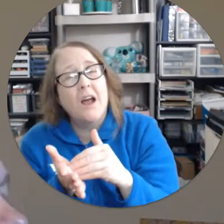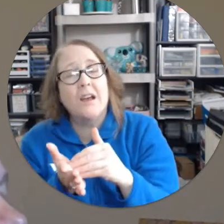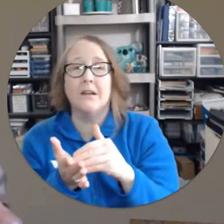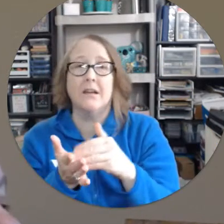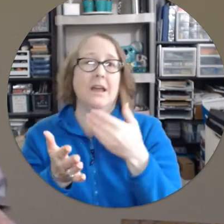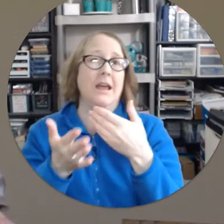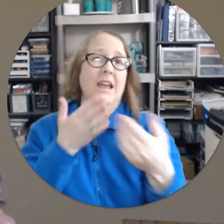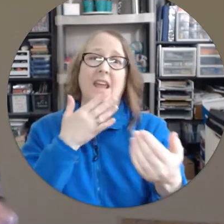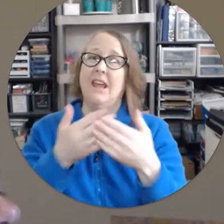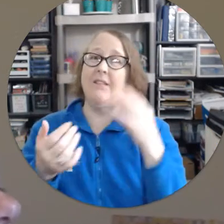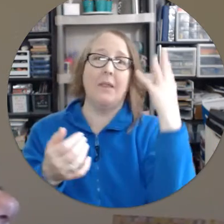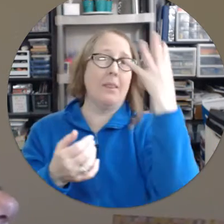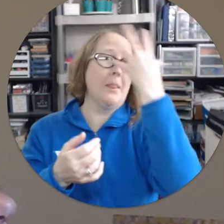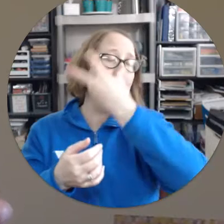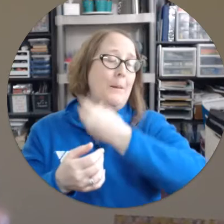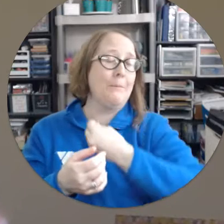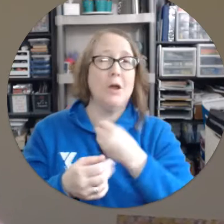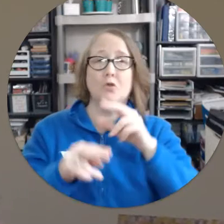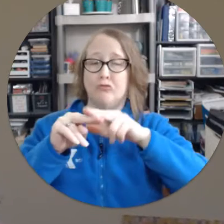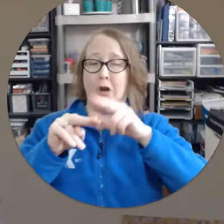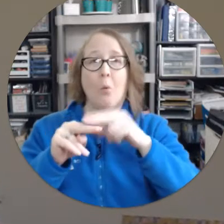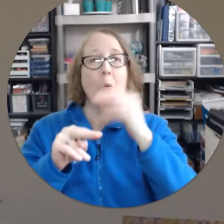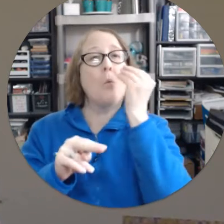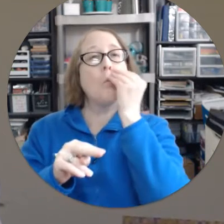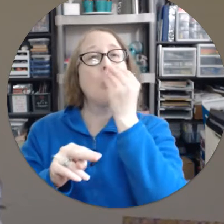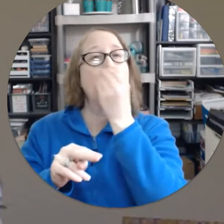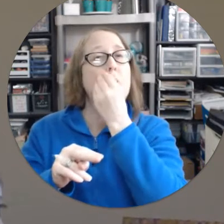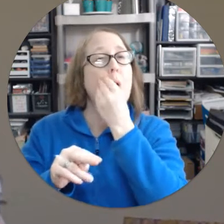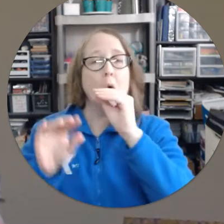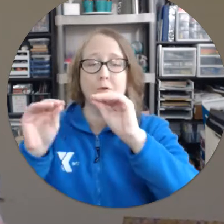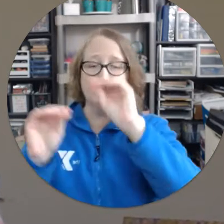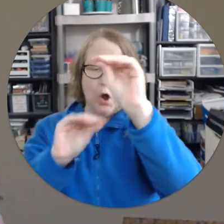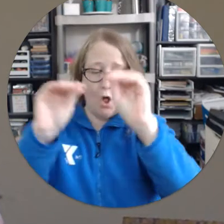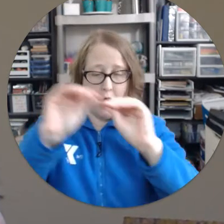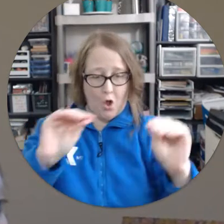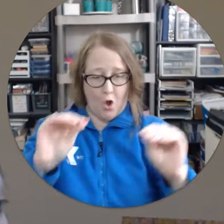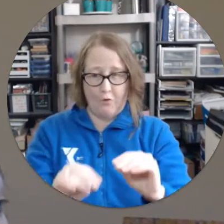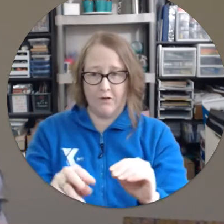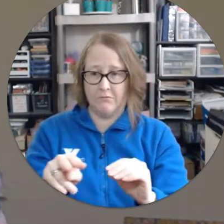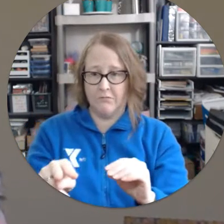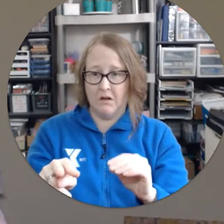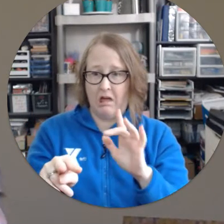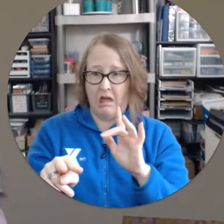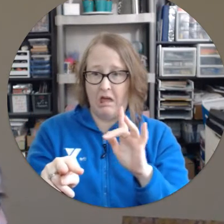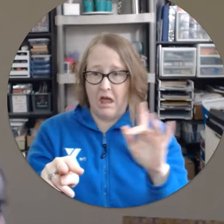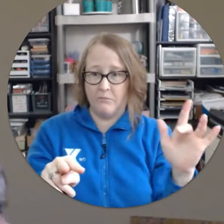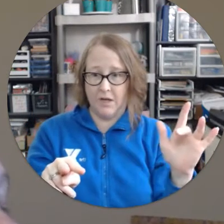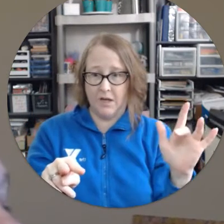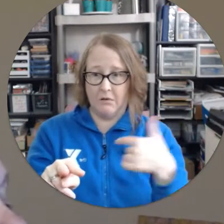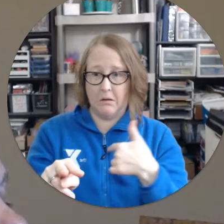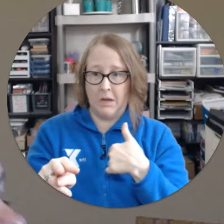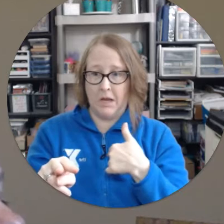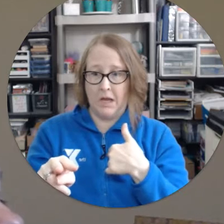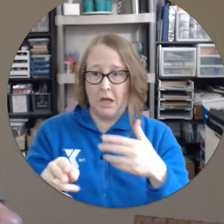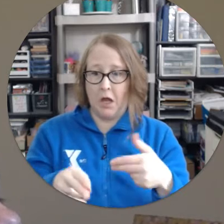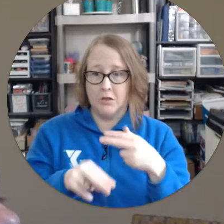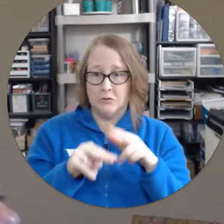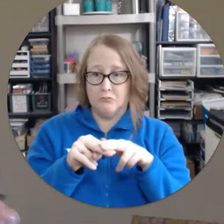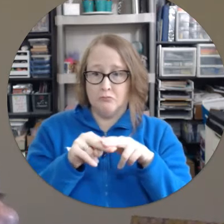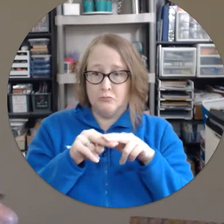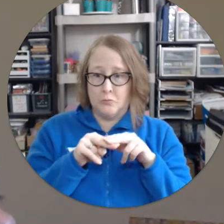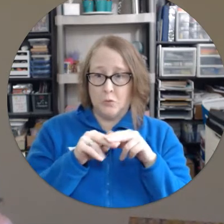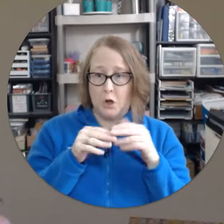chair with roses all over it seemed empty, with just me in the corner of it.